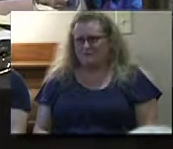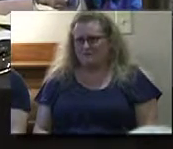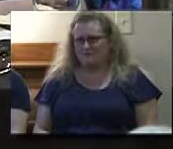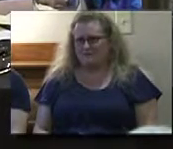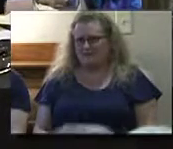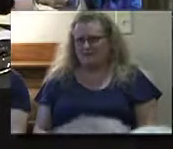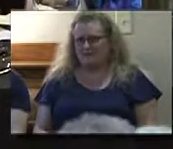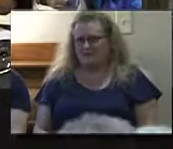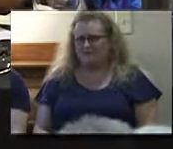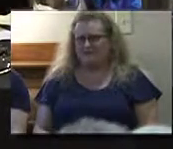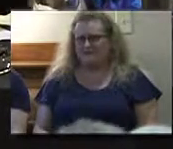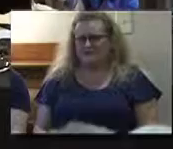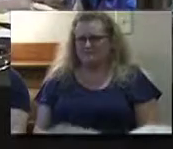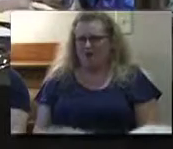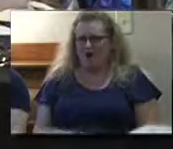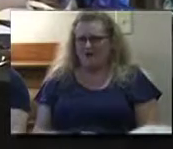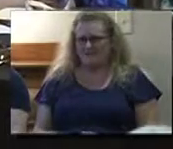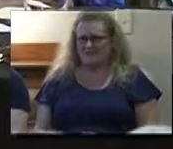just visually clear,